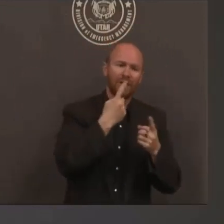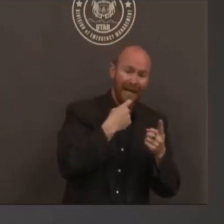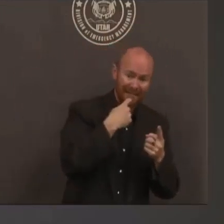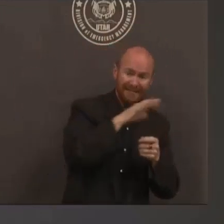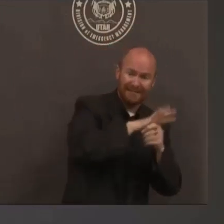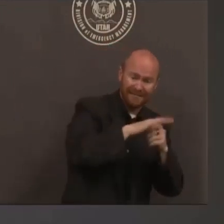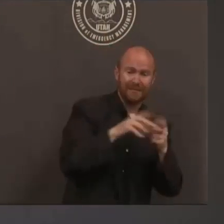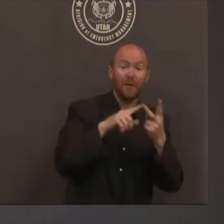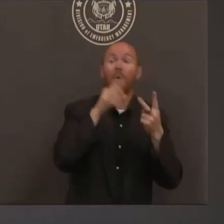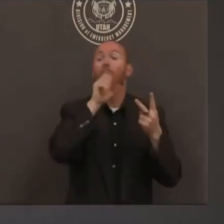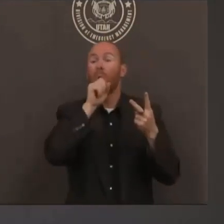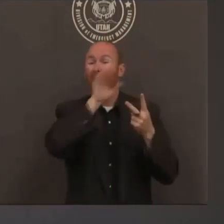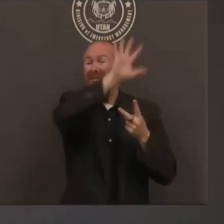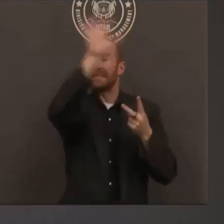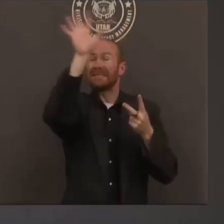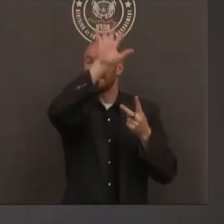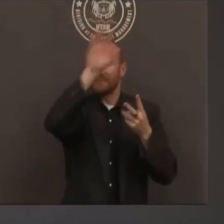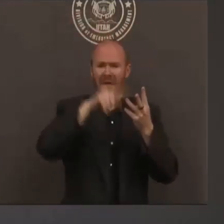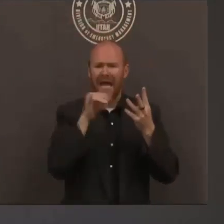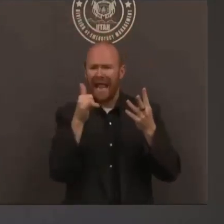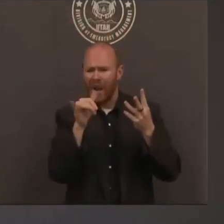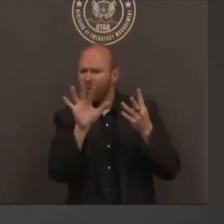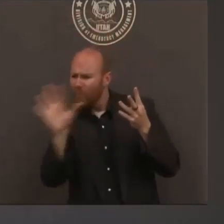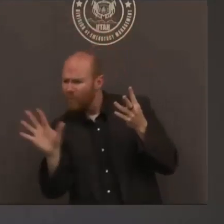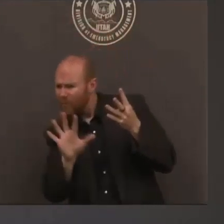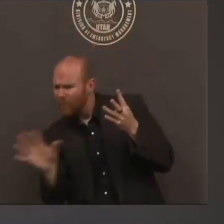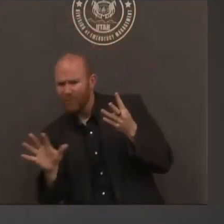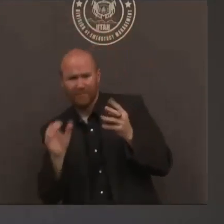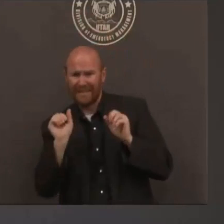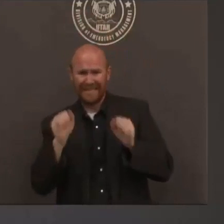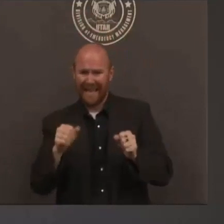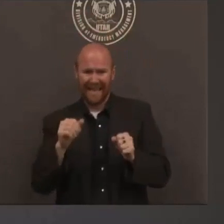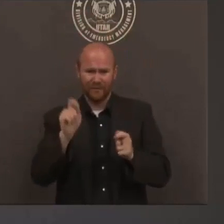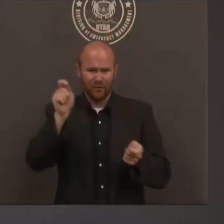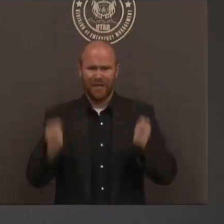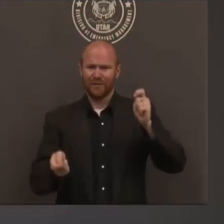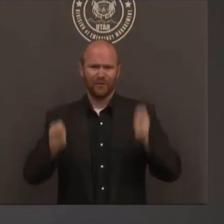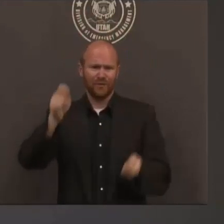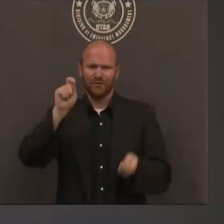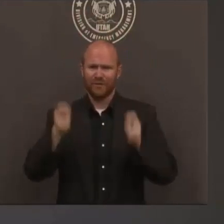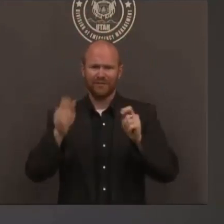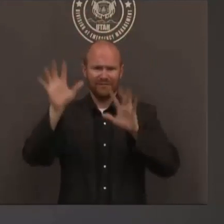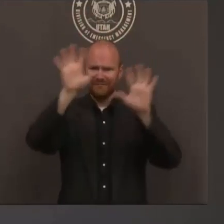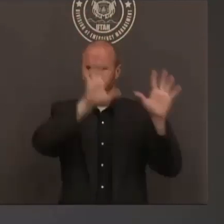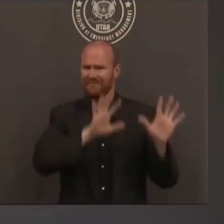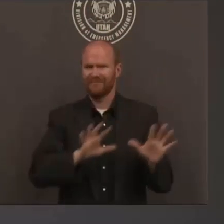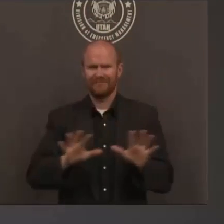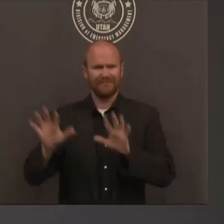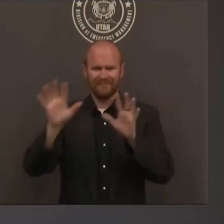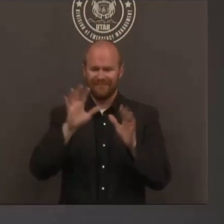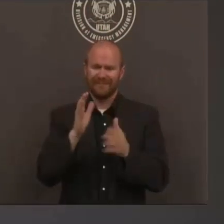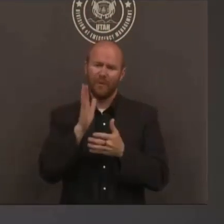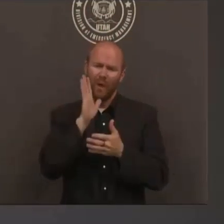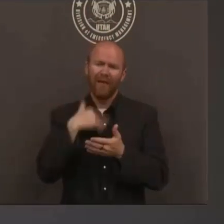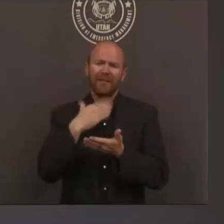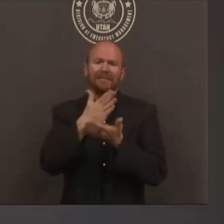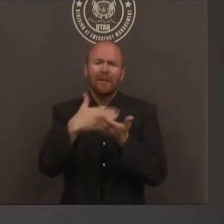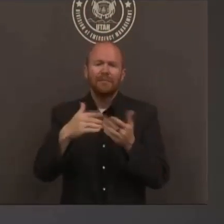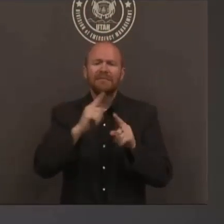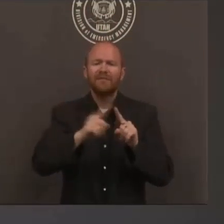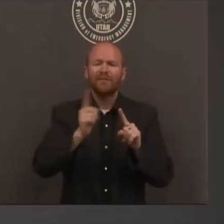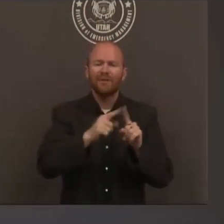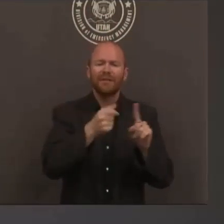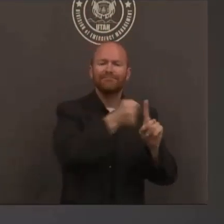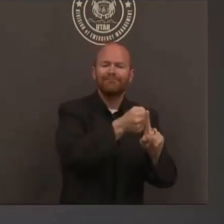some extra work. And so they will stay orange while the rest of the state could go to yellow. So there's going to be those opportunities